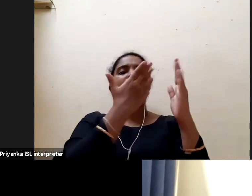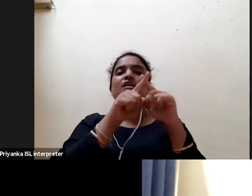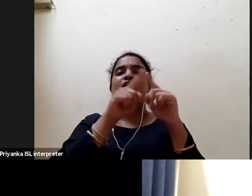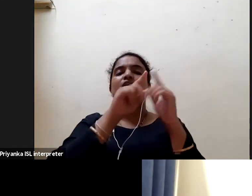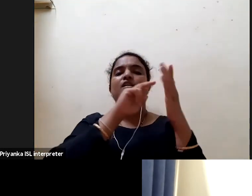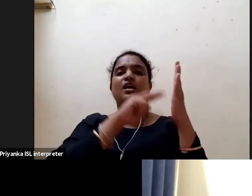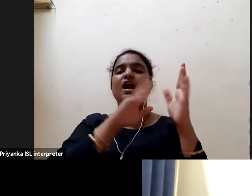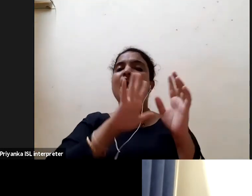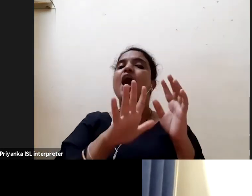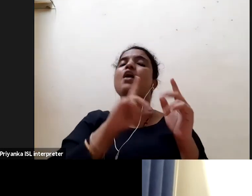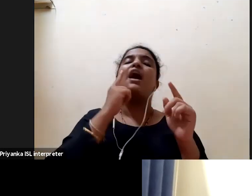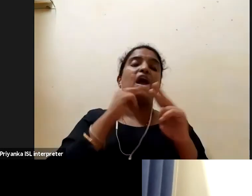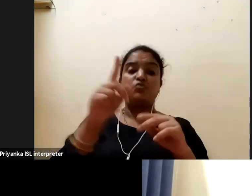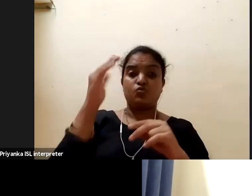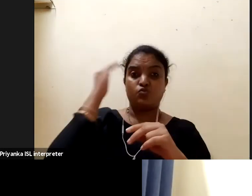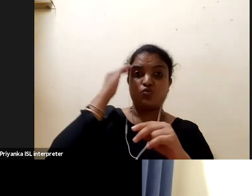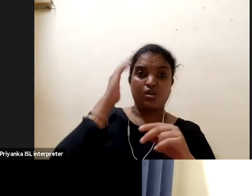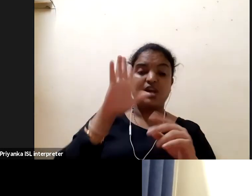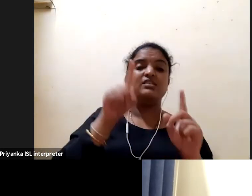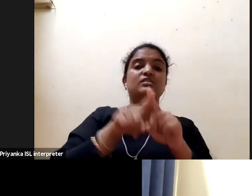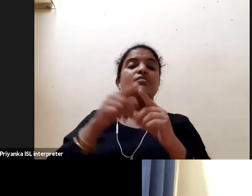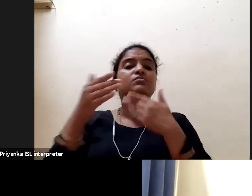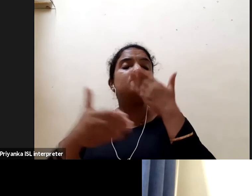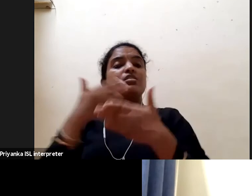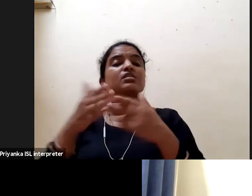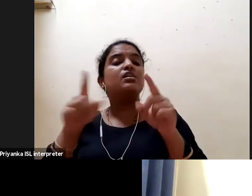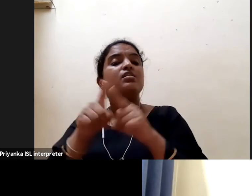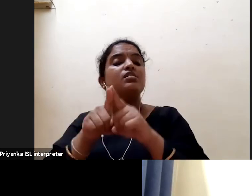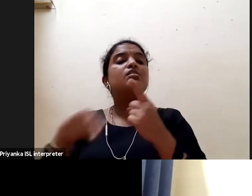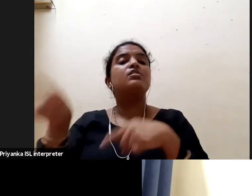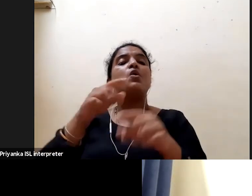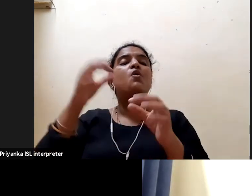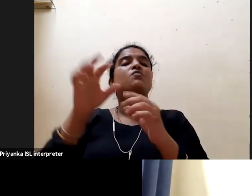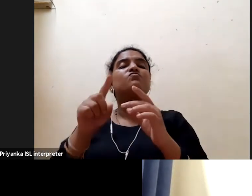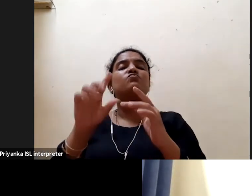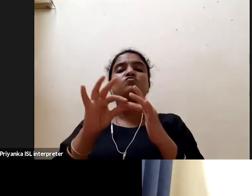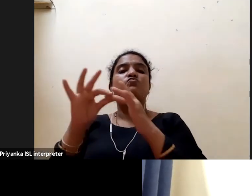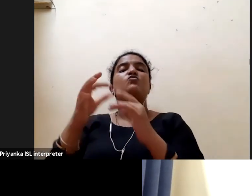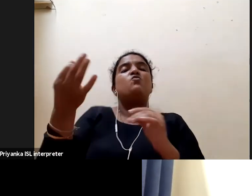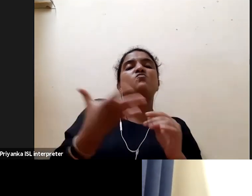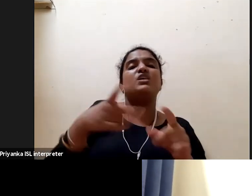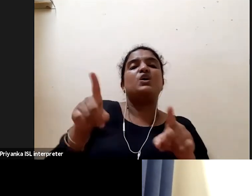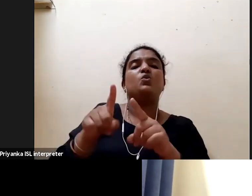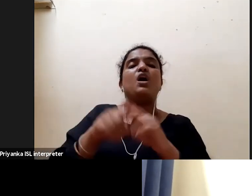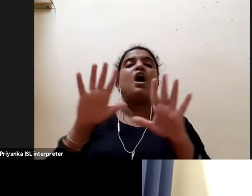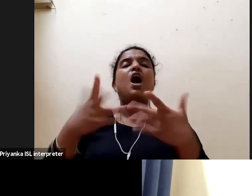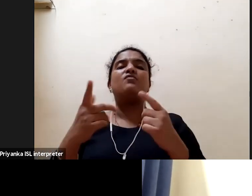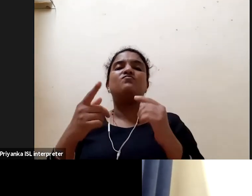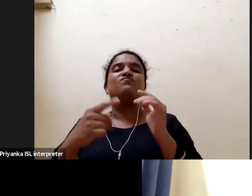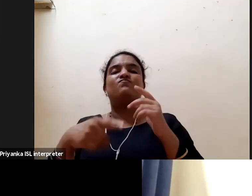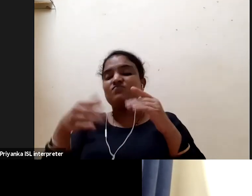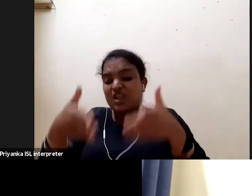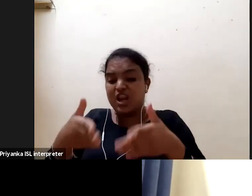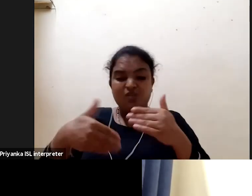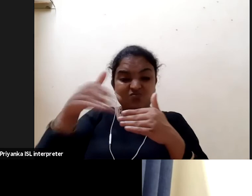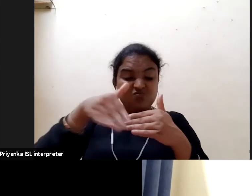online. So once you know that, and you suggest something completely fresh, trending topic, or something that's useful, seasonal,